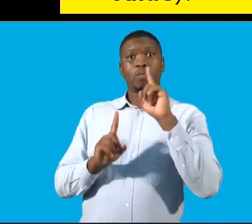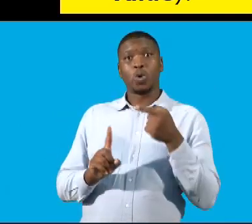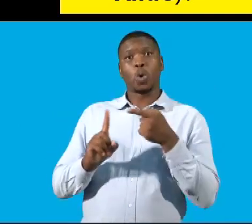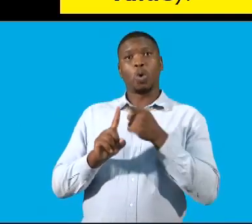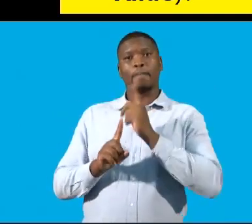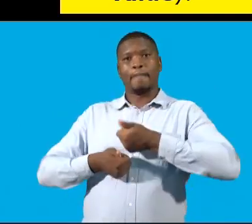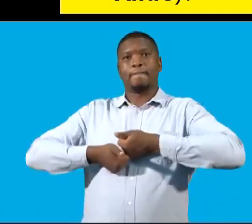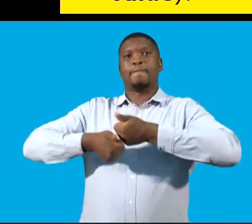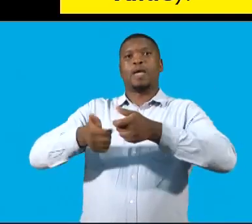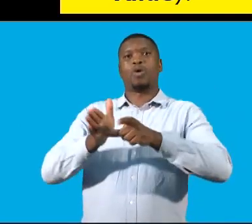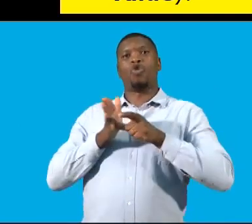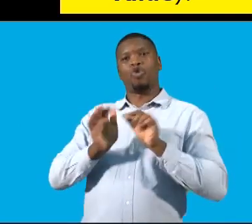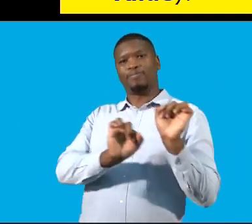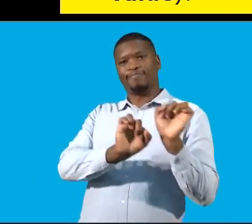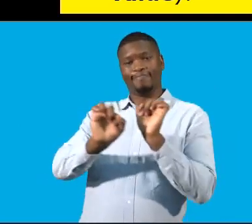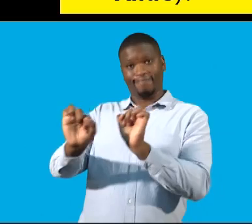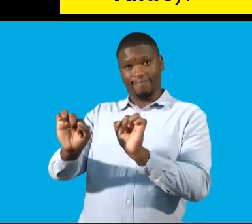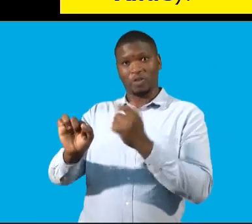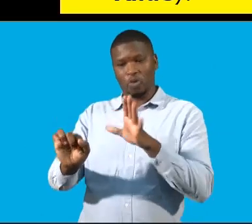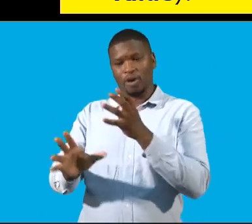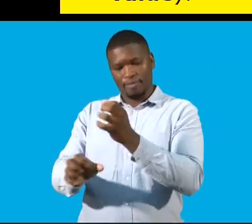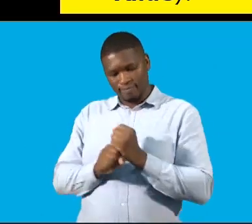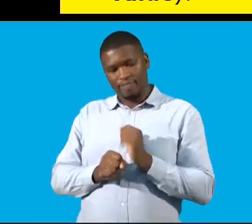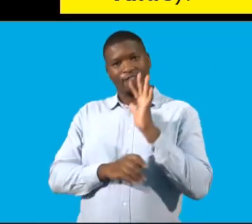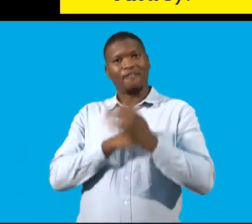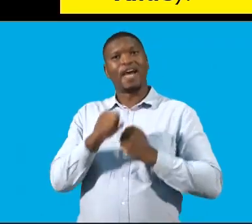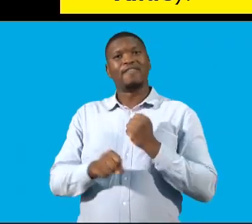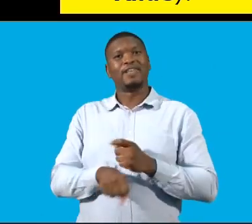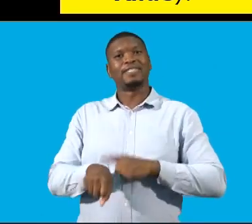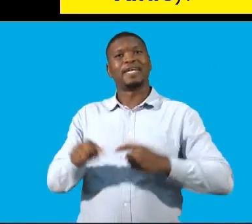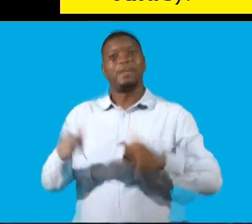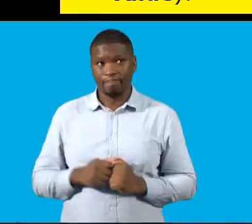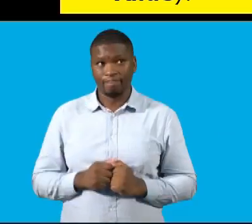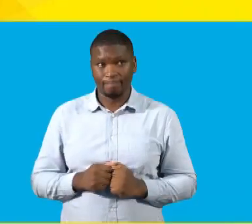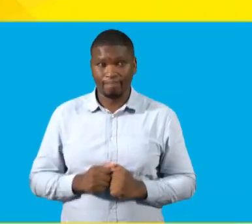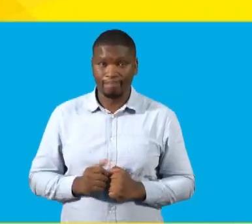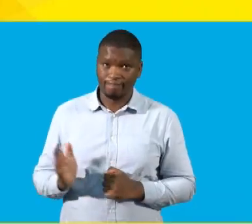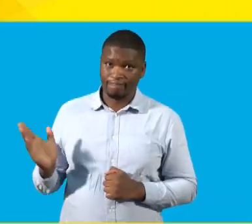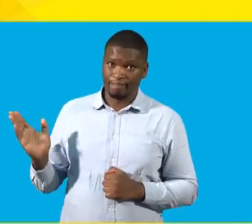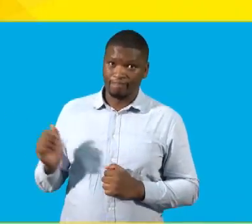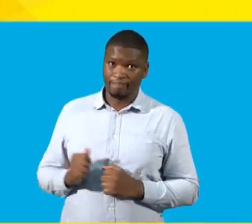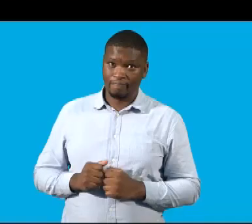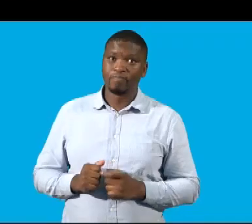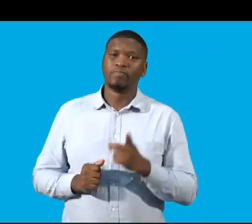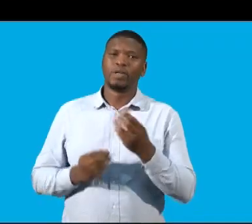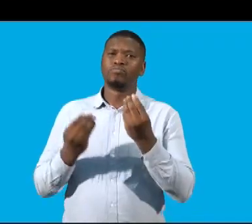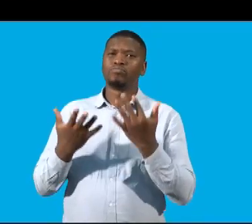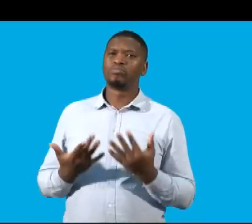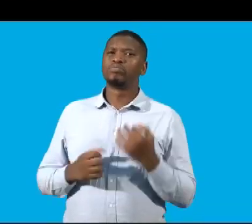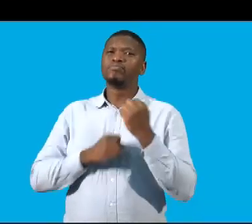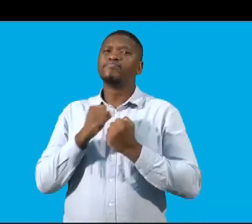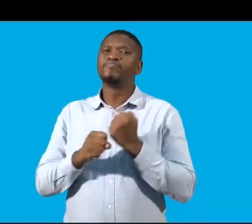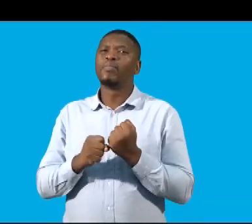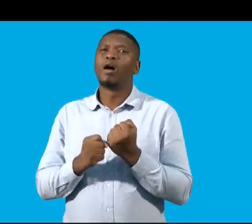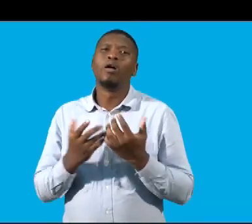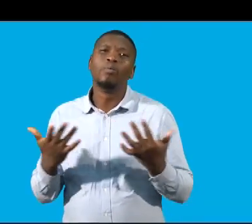can pay back that loan that he took over 5 years. So the first question there says, calculate how